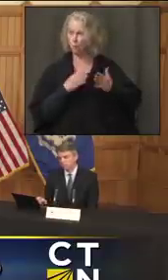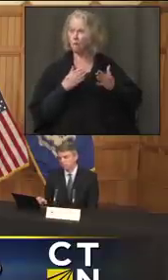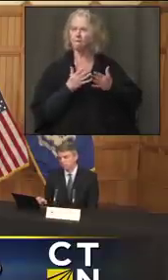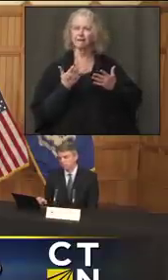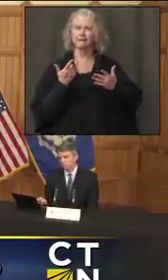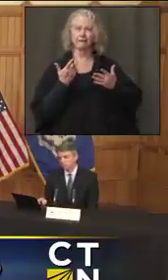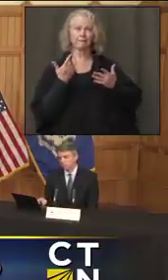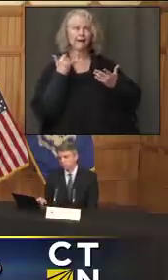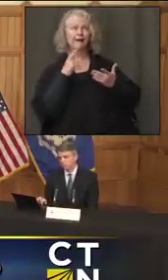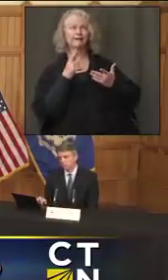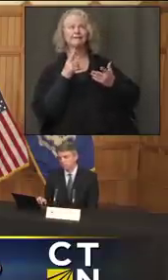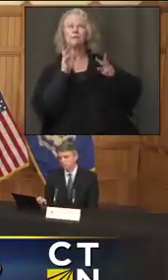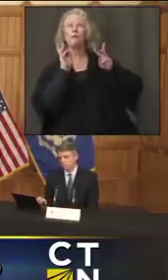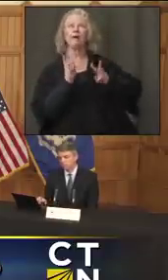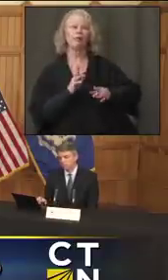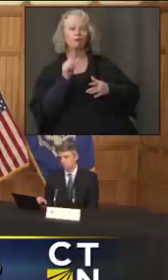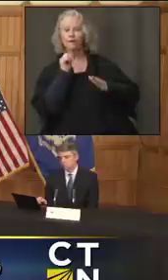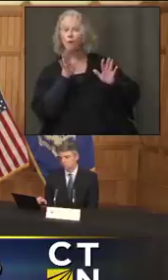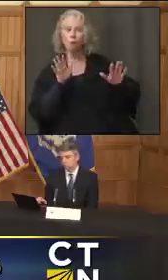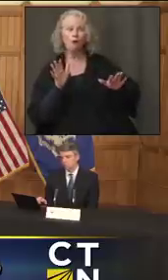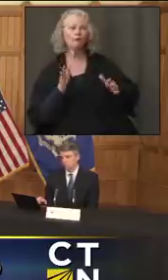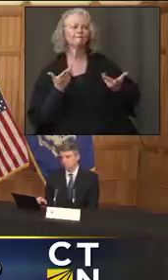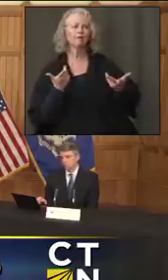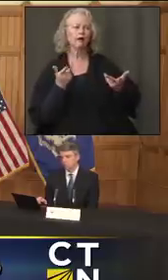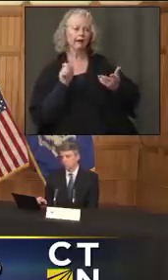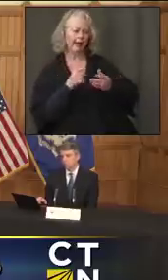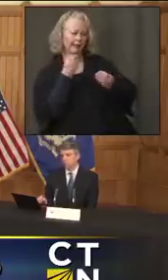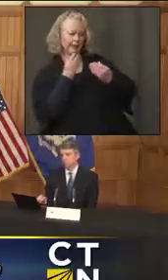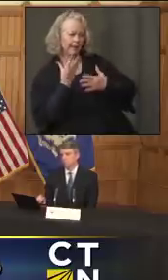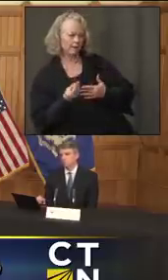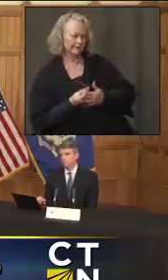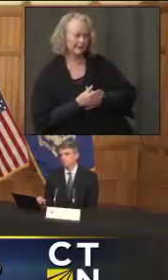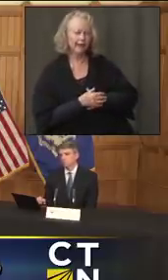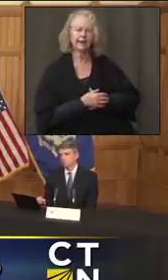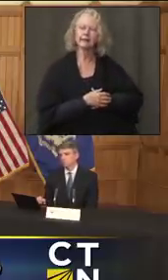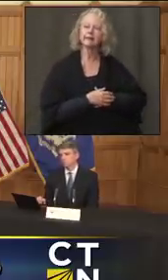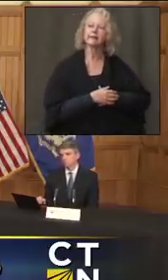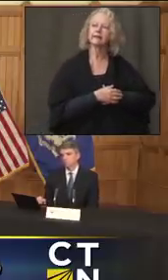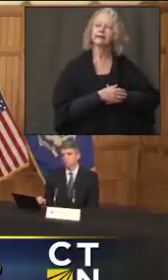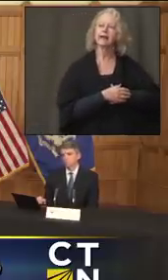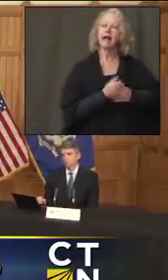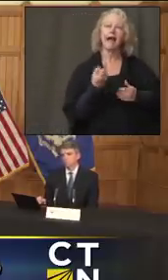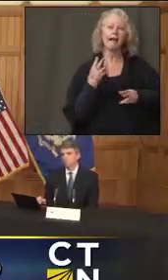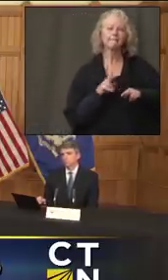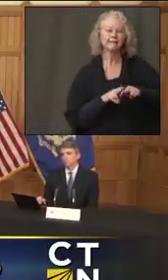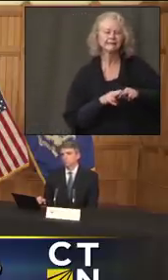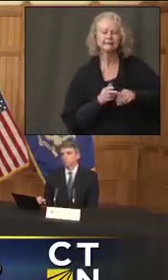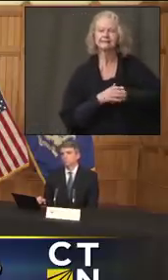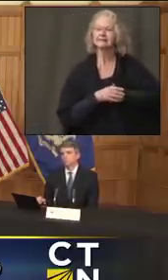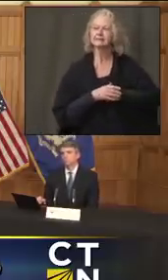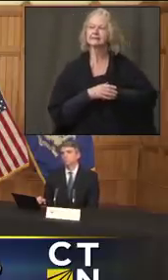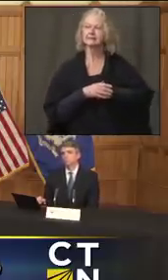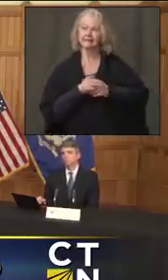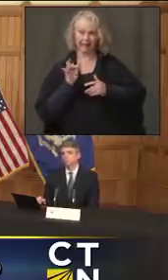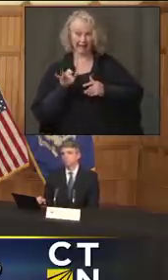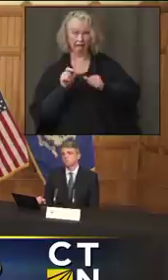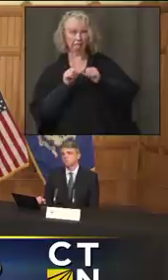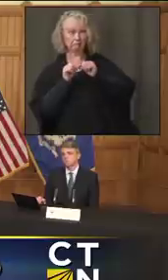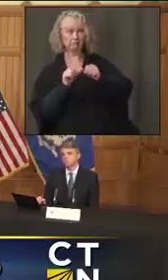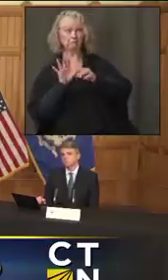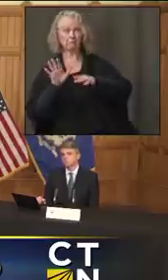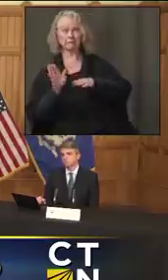weather, X number of seats outside, and he and other restaurateurs